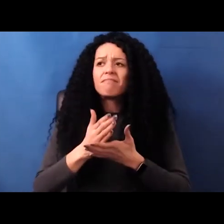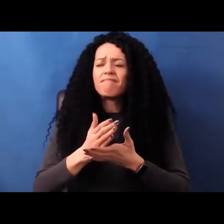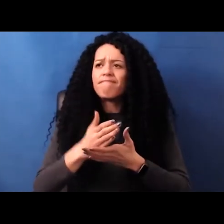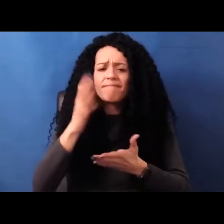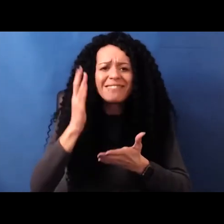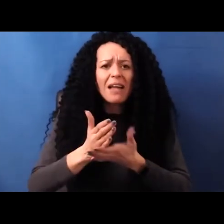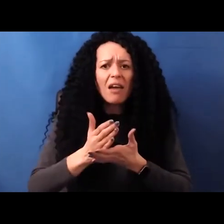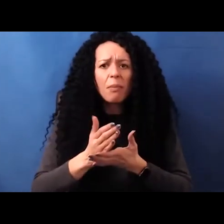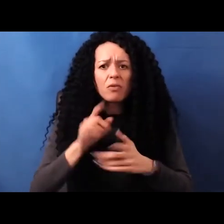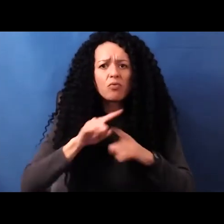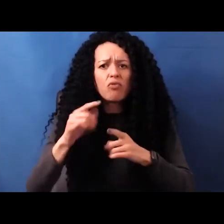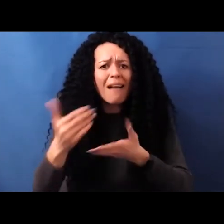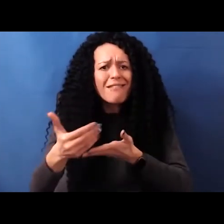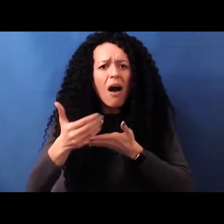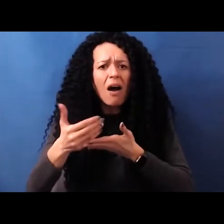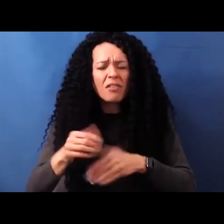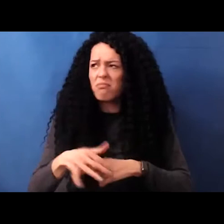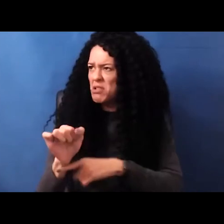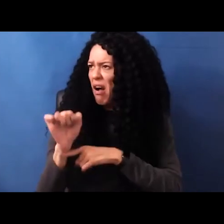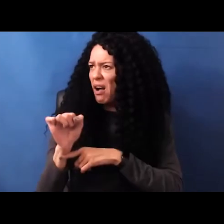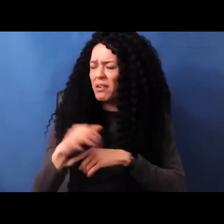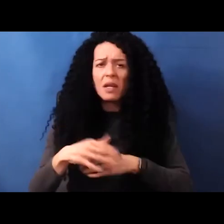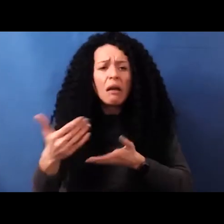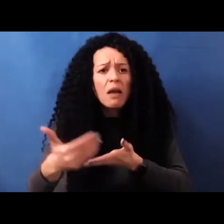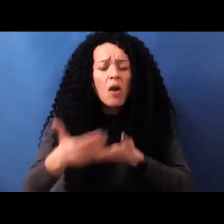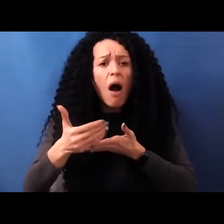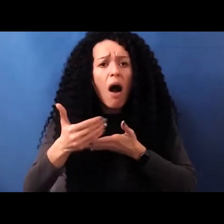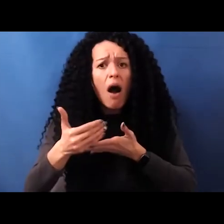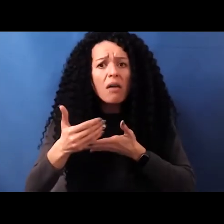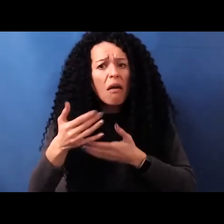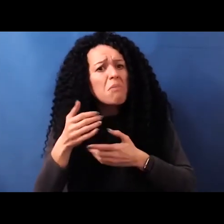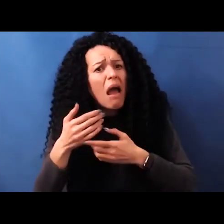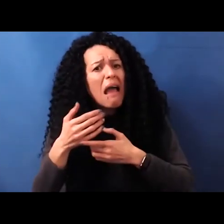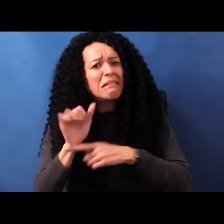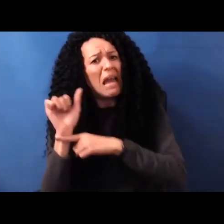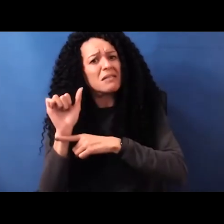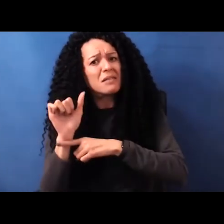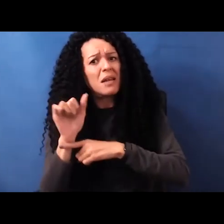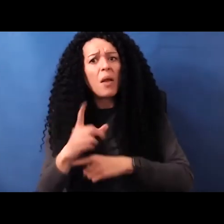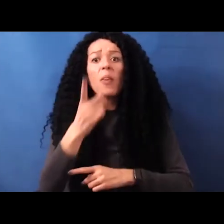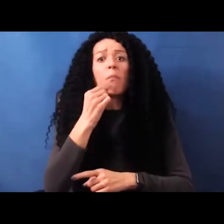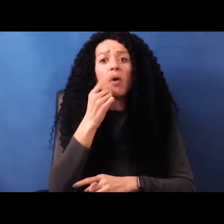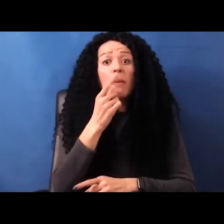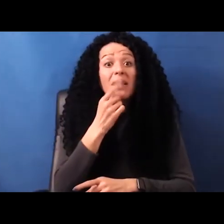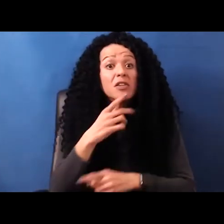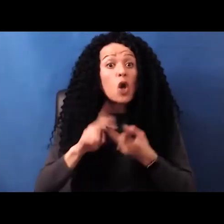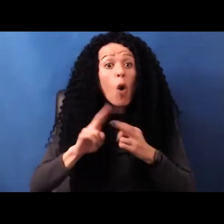It is desirable to guard. Guard? Guard against the possibility